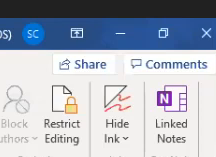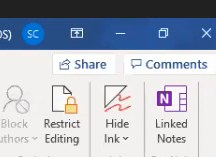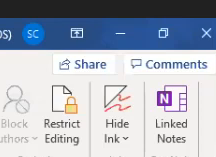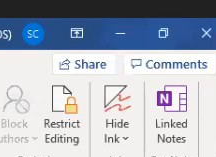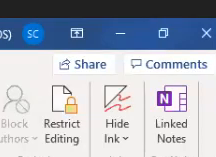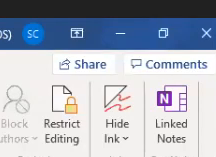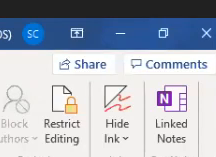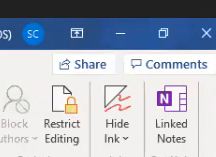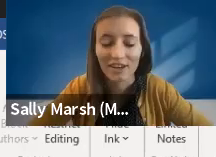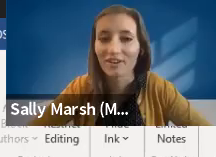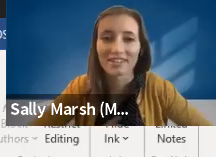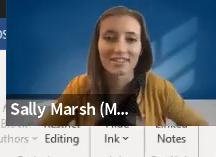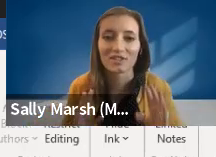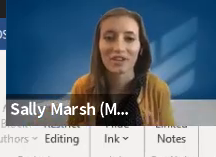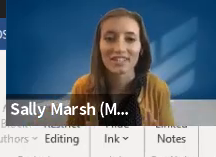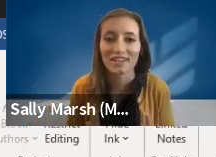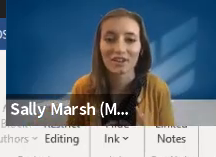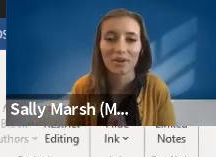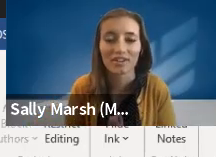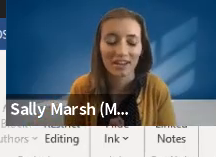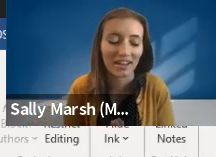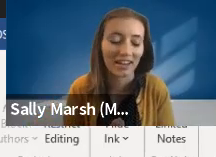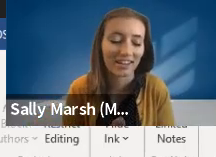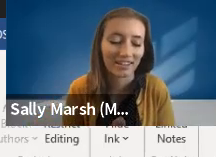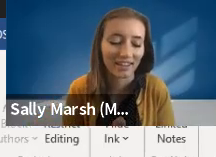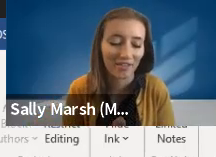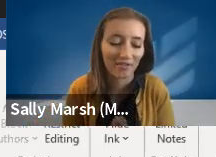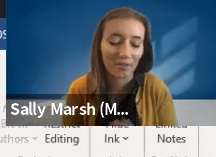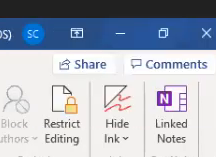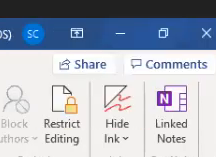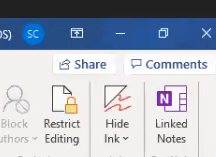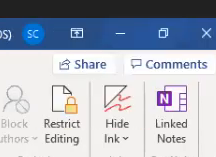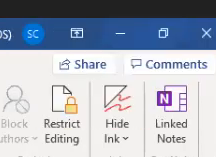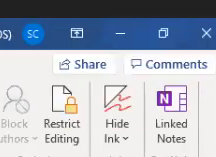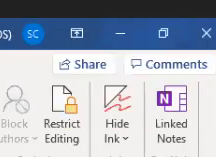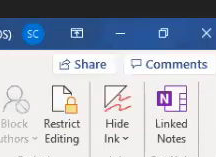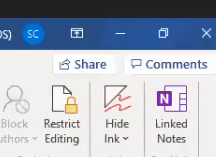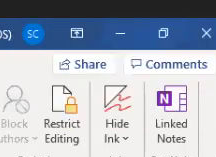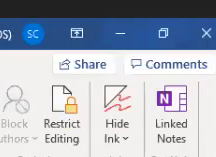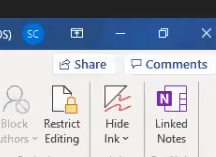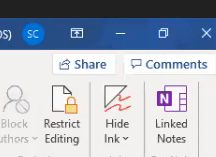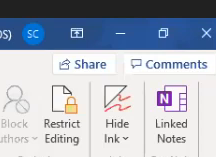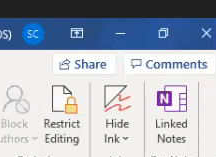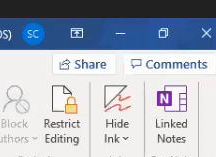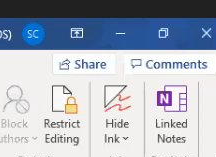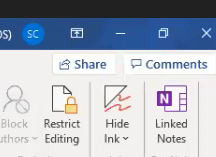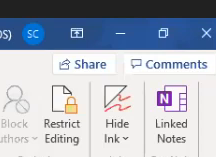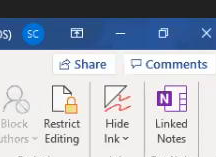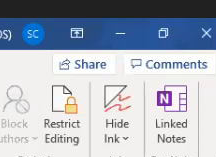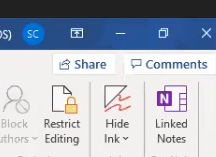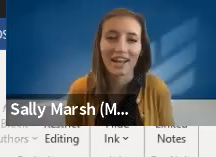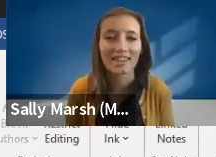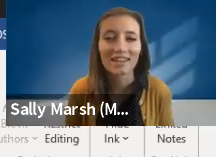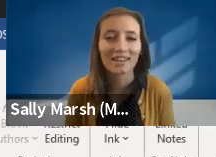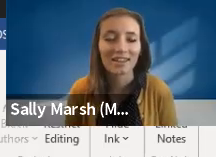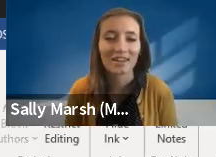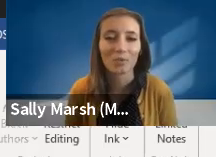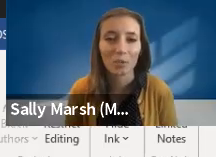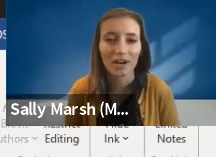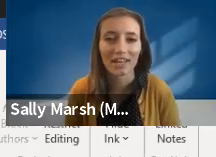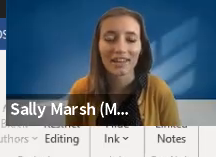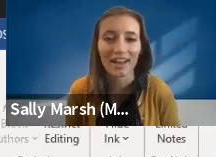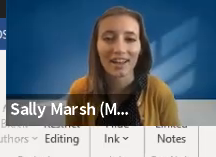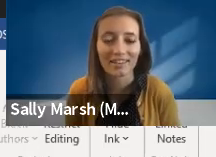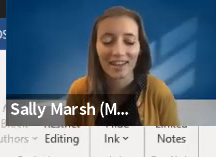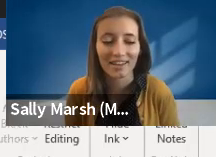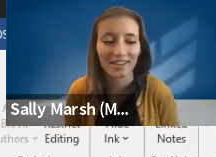thanks, MC, and it's it's great to hear you all kind of the back and forth. Wanted to offer a little bit of context, and I think that